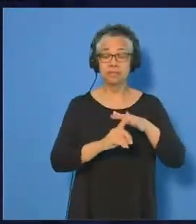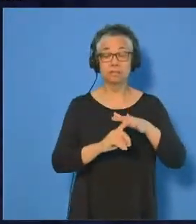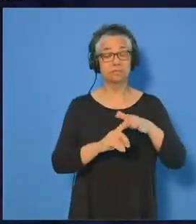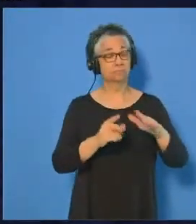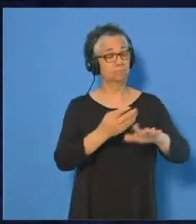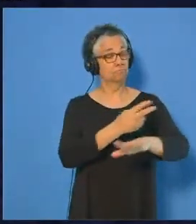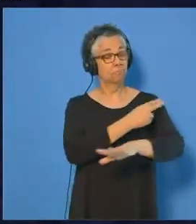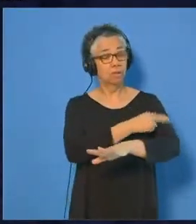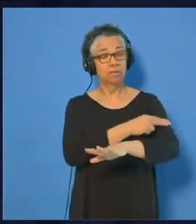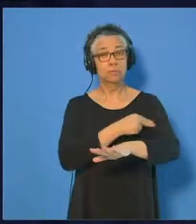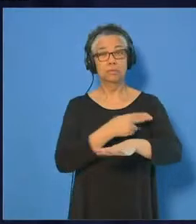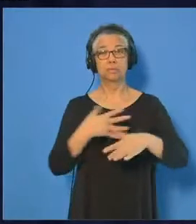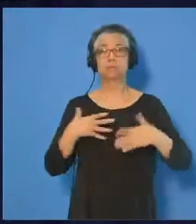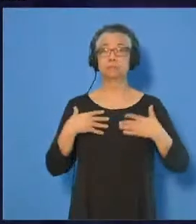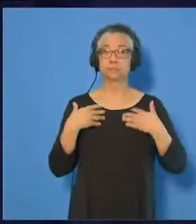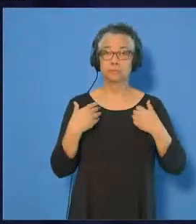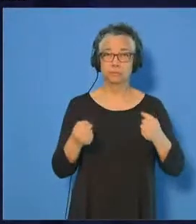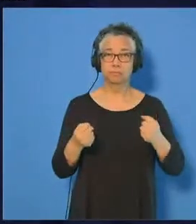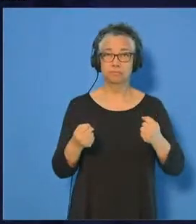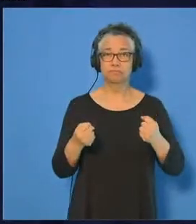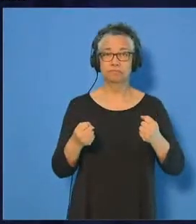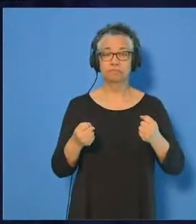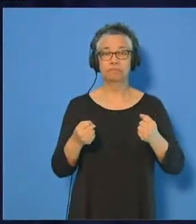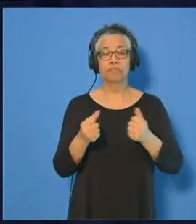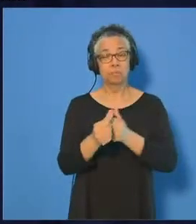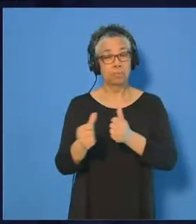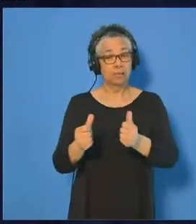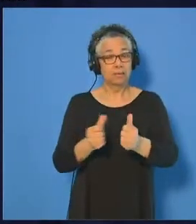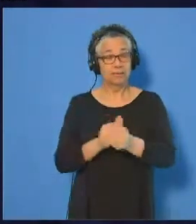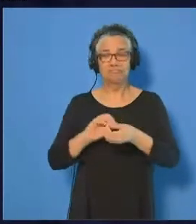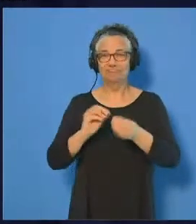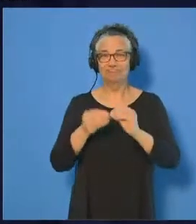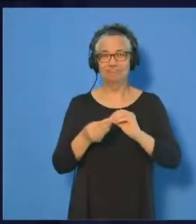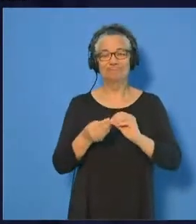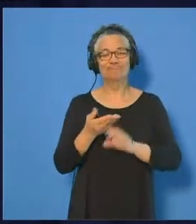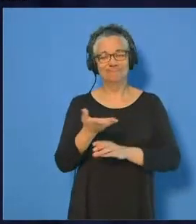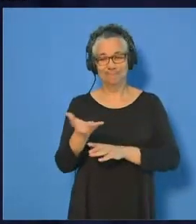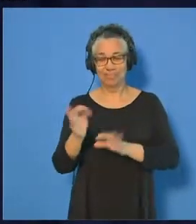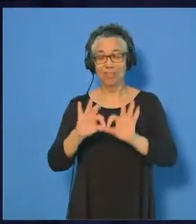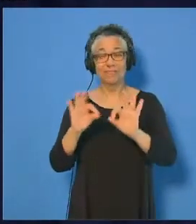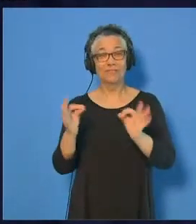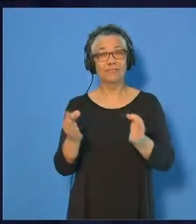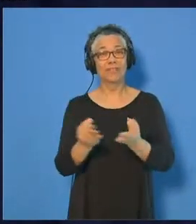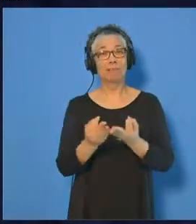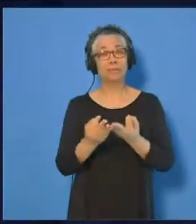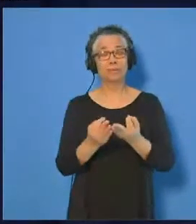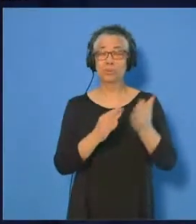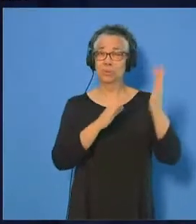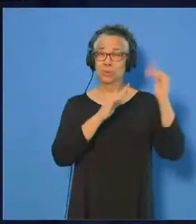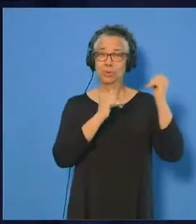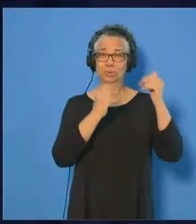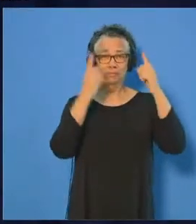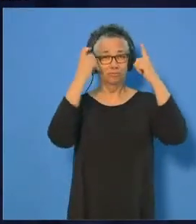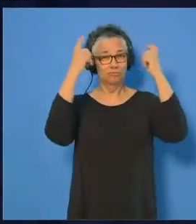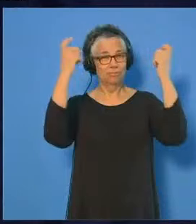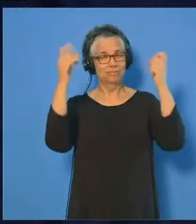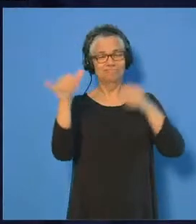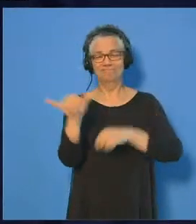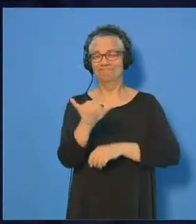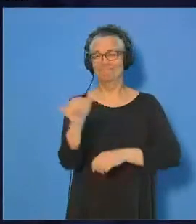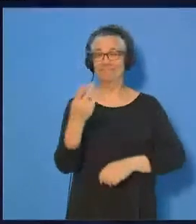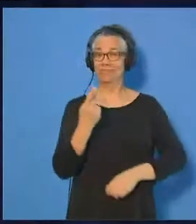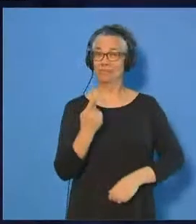and the numbers recovered. But behind every number is a family with hopes and dreams just like ours,